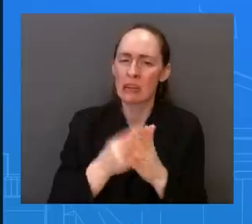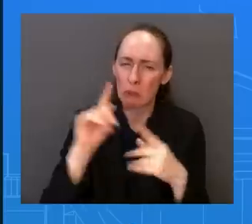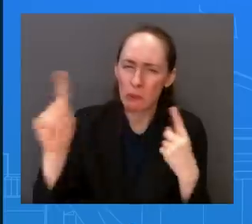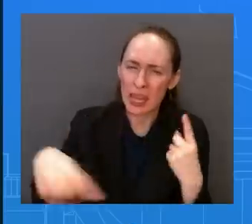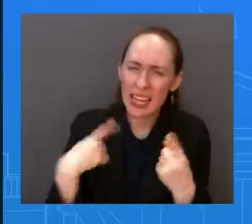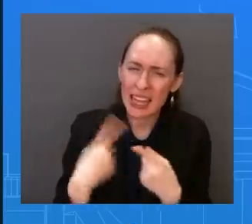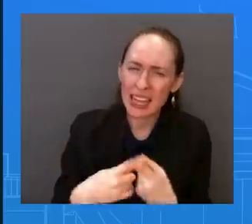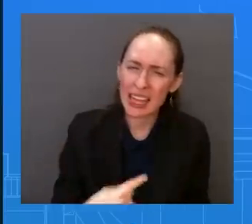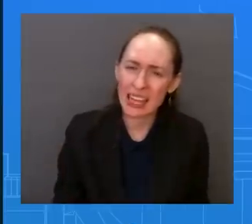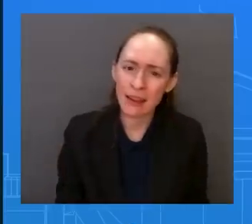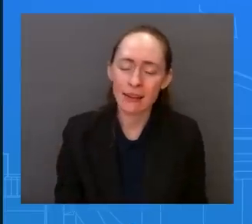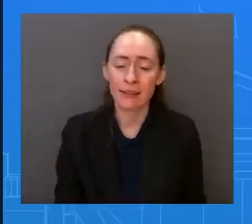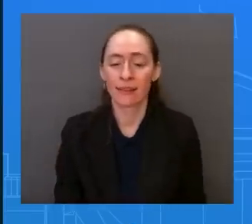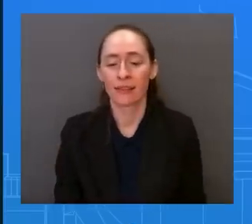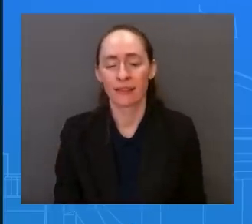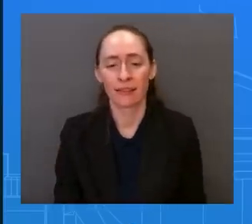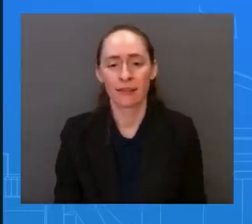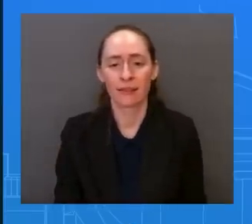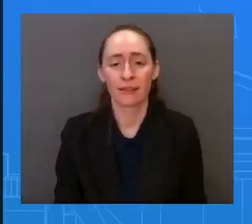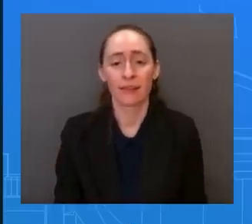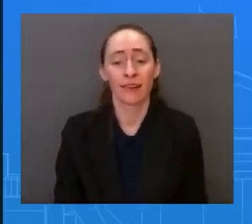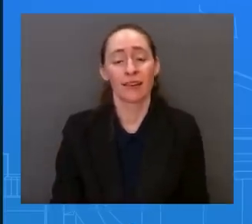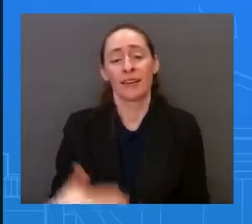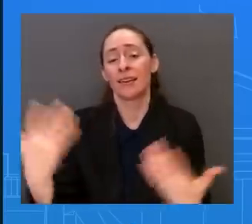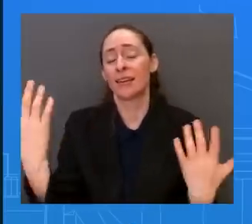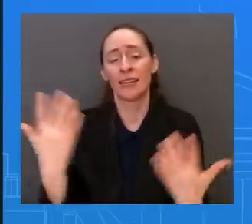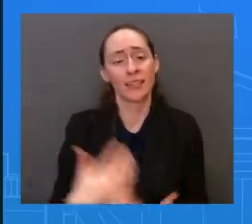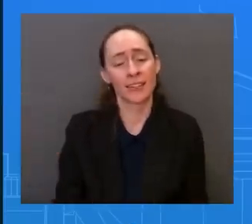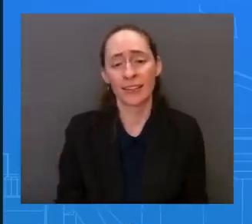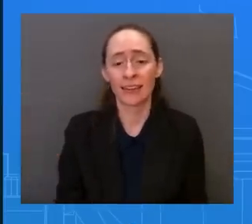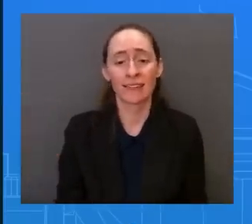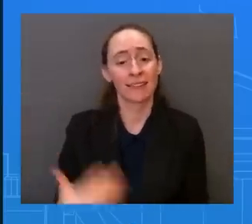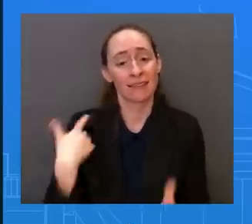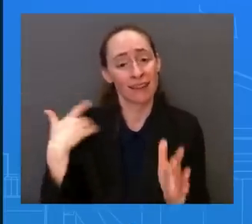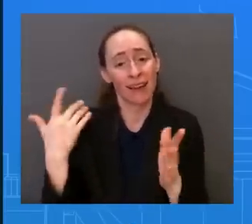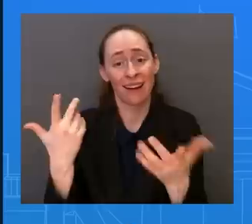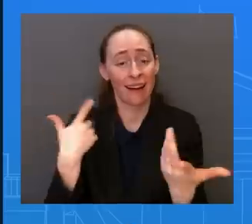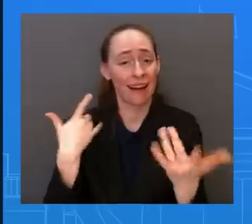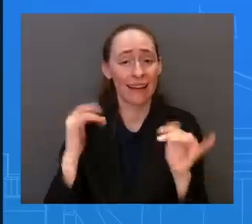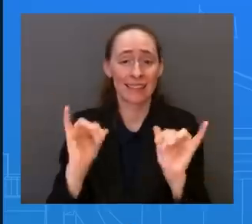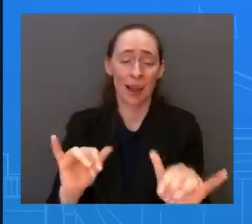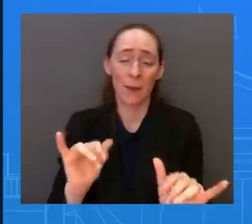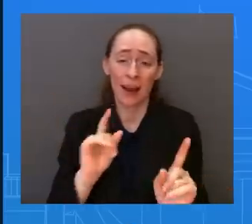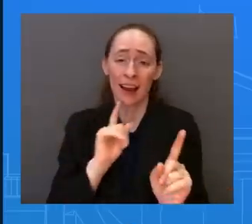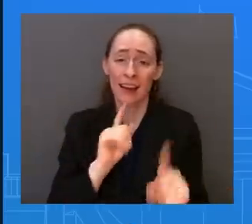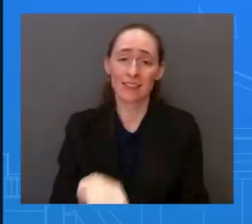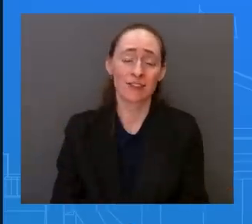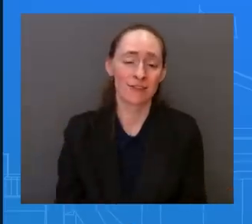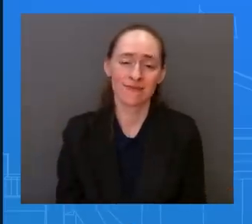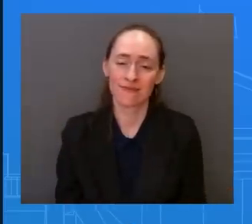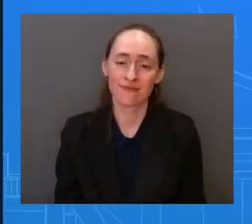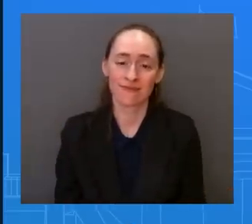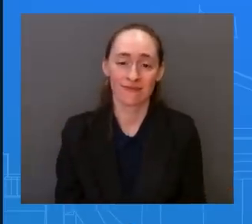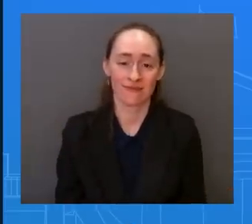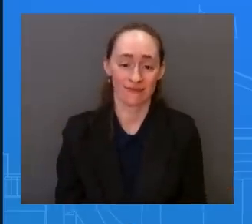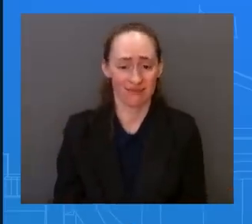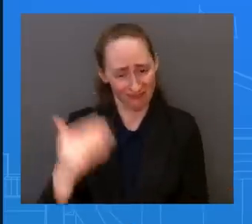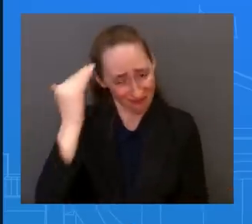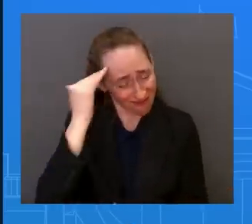know, I don't want to repeat myself only to say we have more work to do. But if you look at the progress that we have